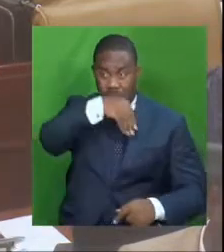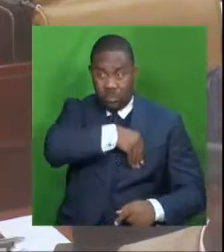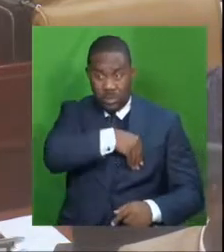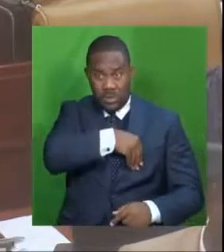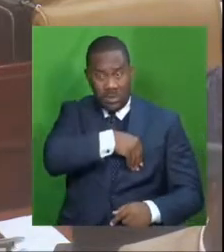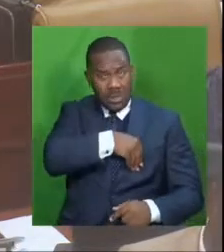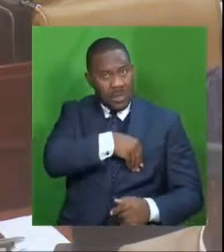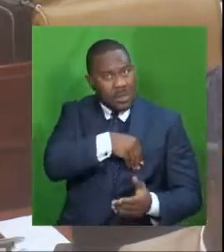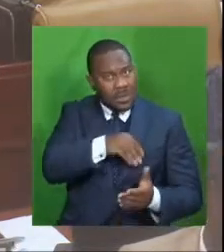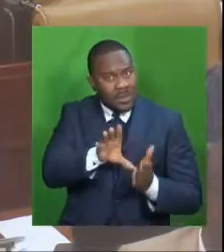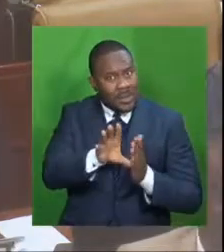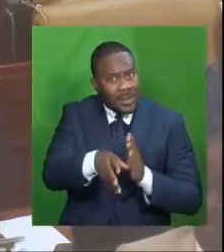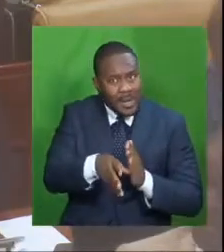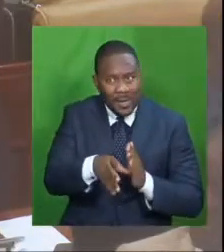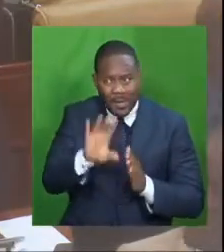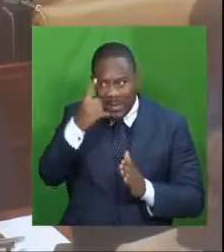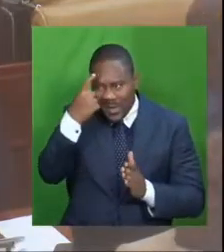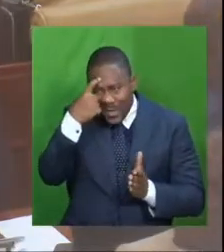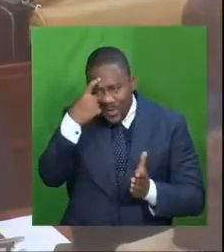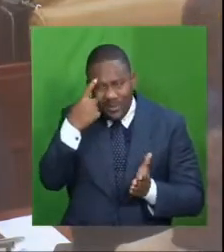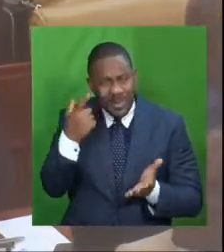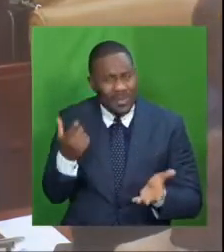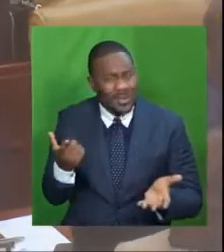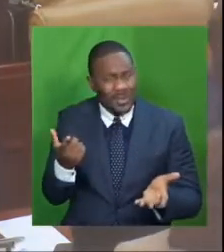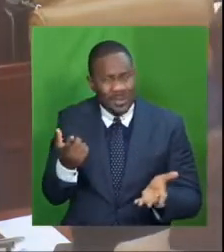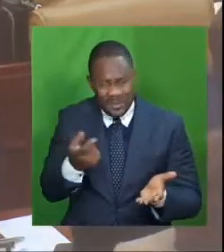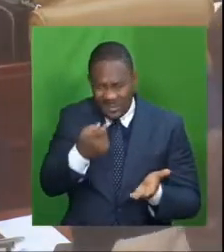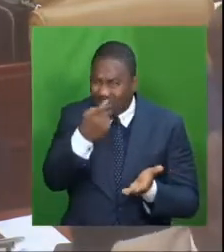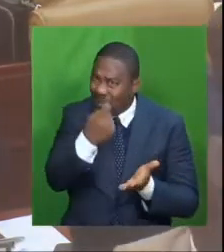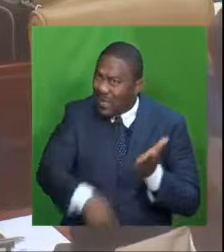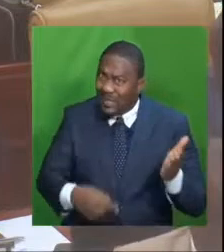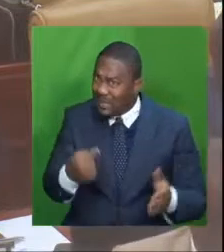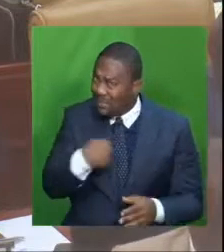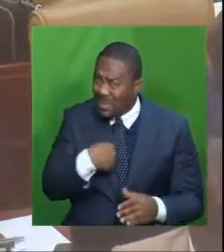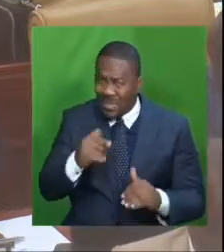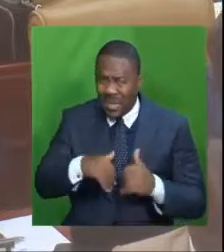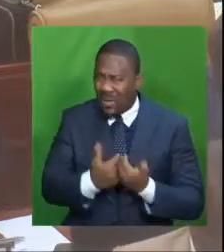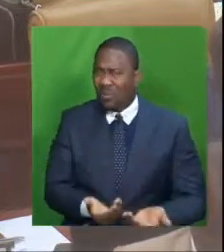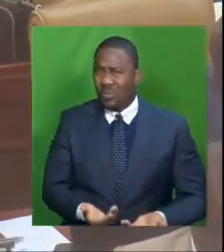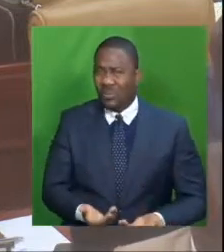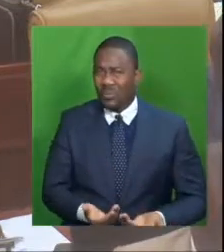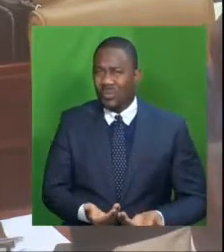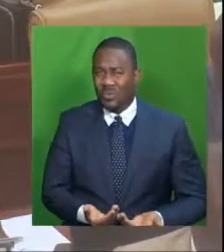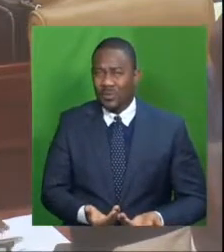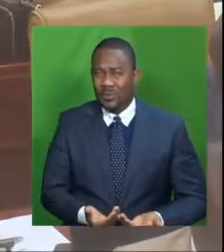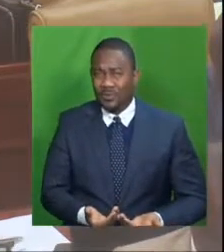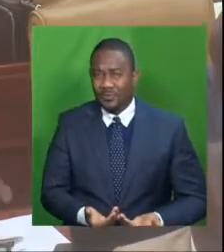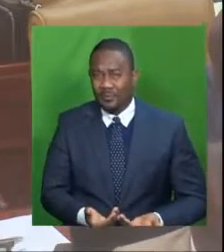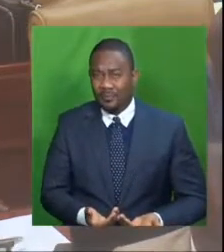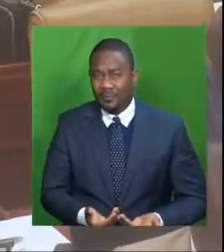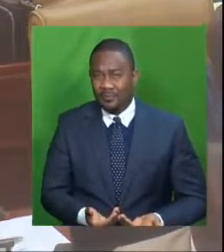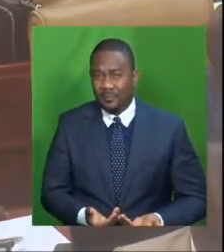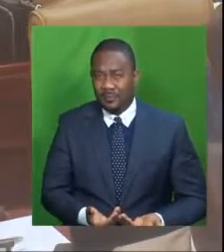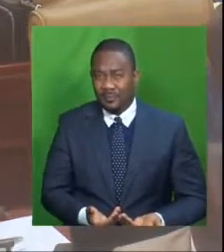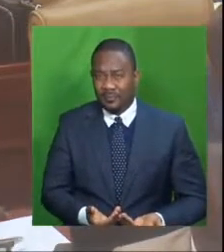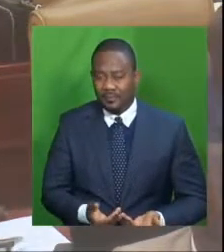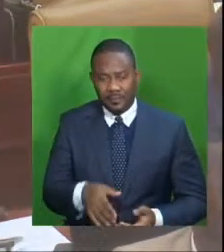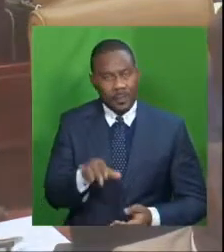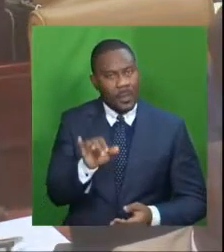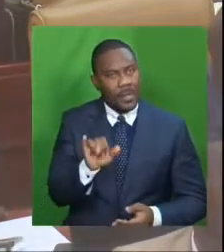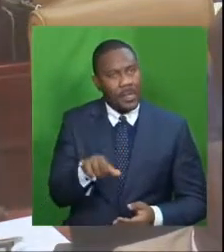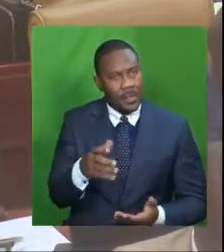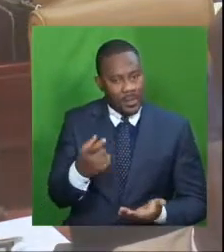How can you tax somebody for moving money from his front pocket to the back pocket? Mr. Speaker, this tax